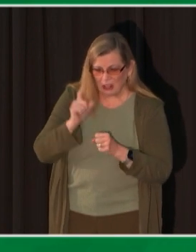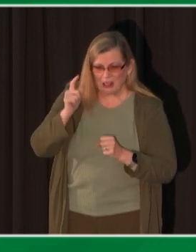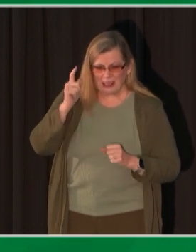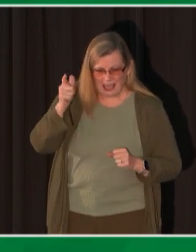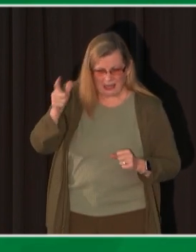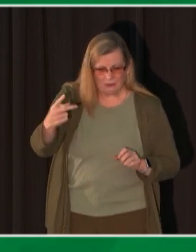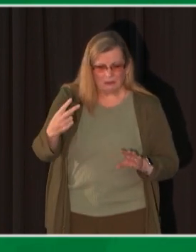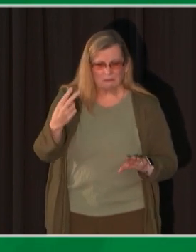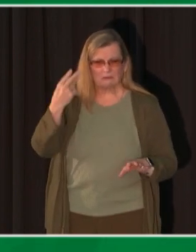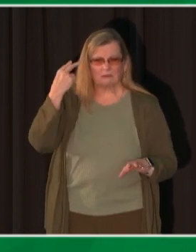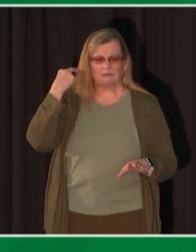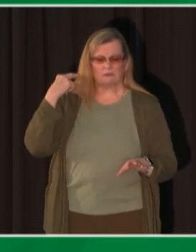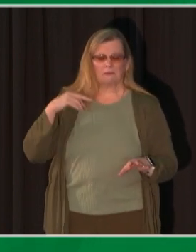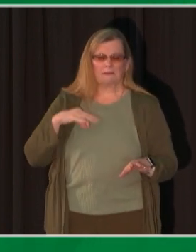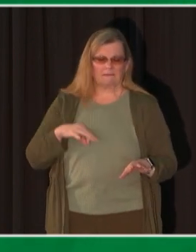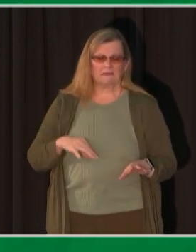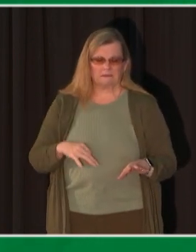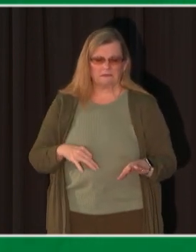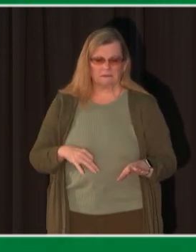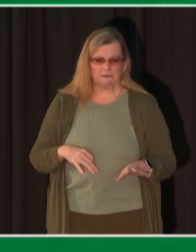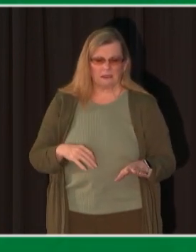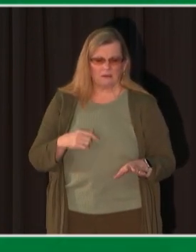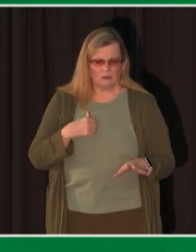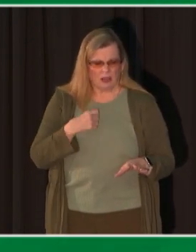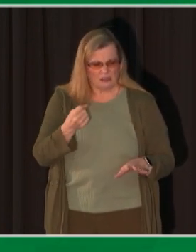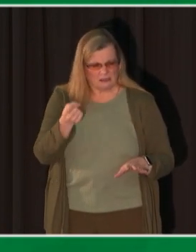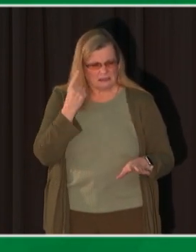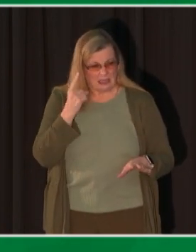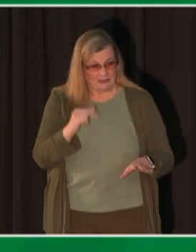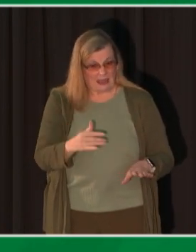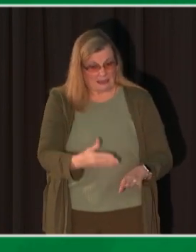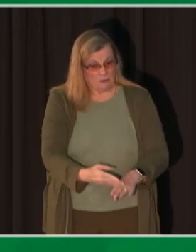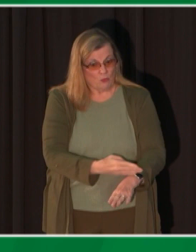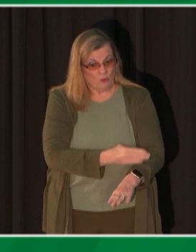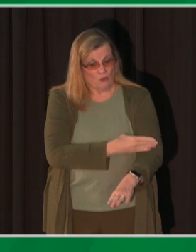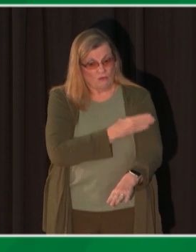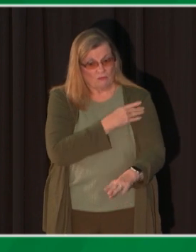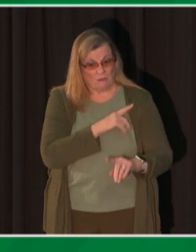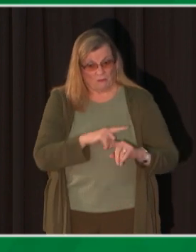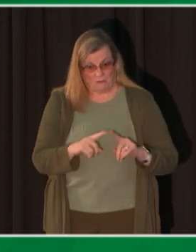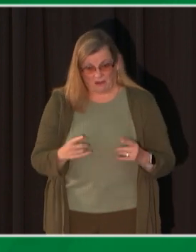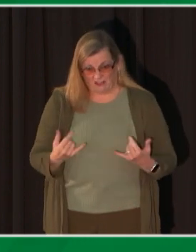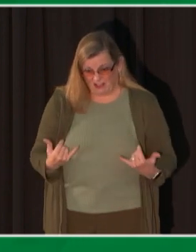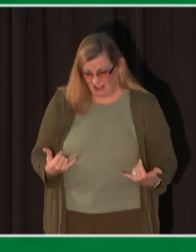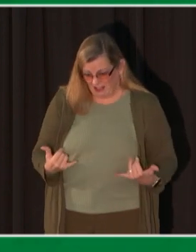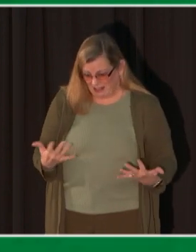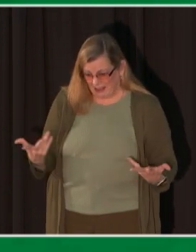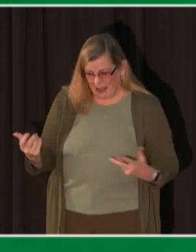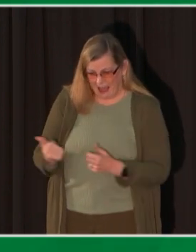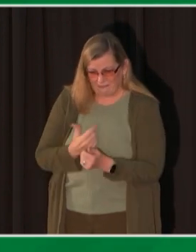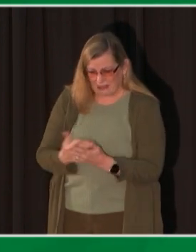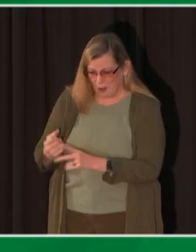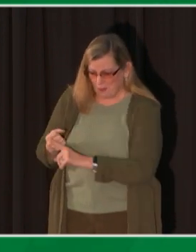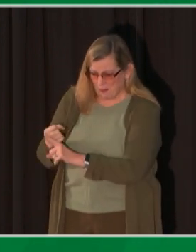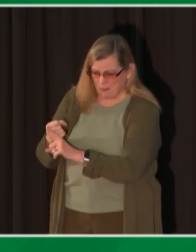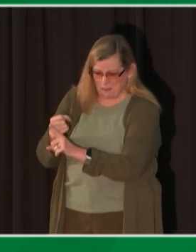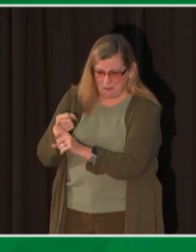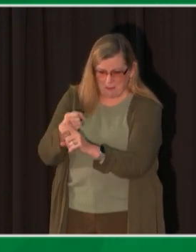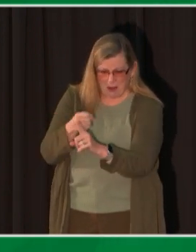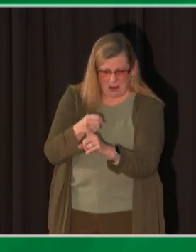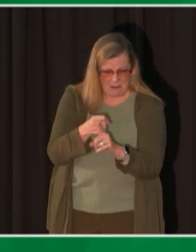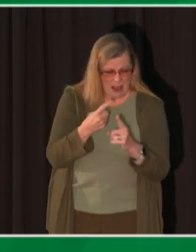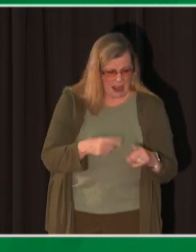for improvement, but given the circumstances, I know that our educators and families have done a fantastic job